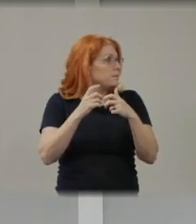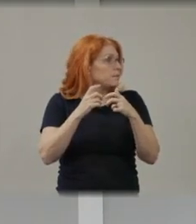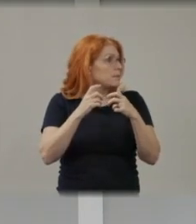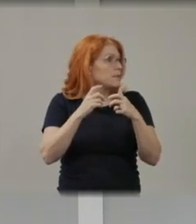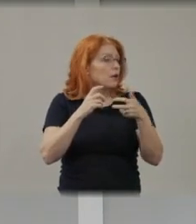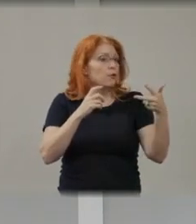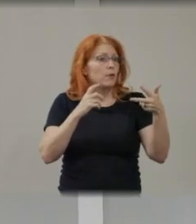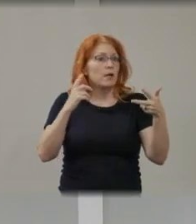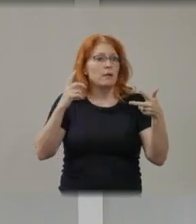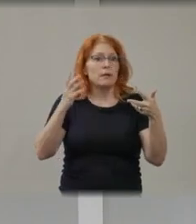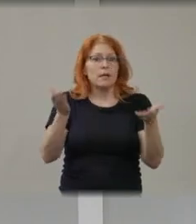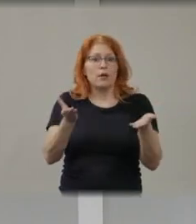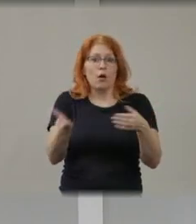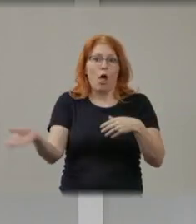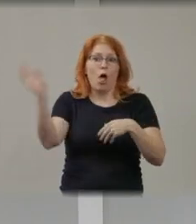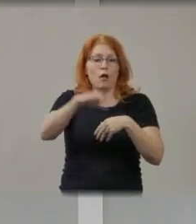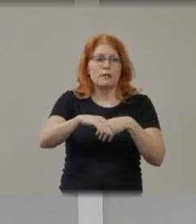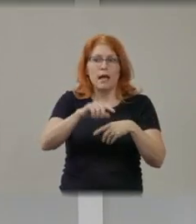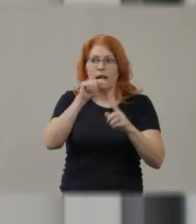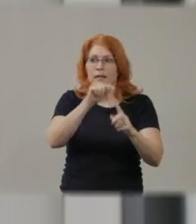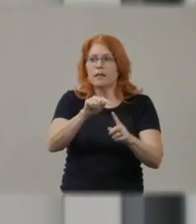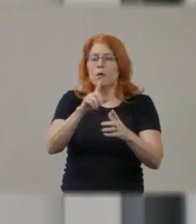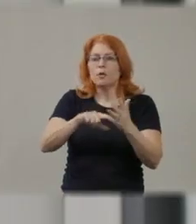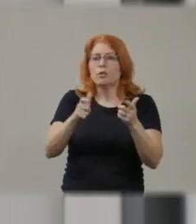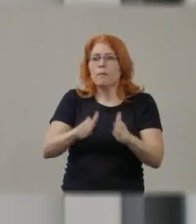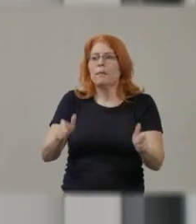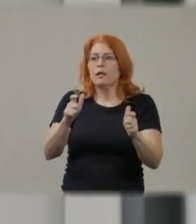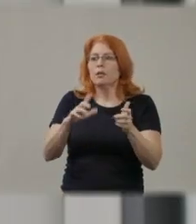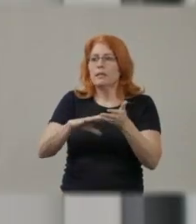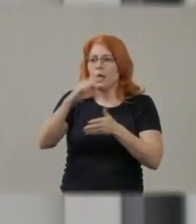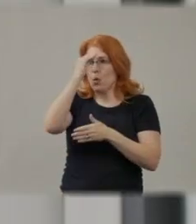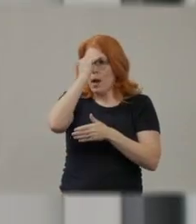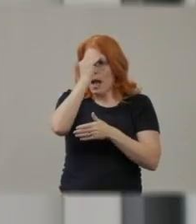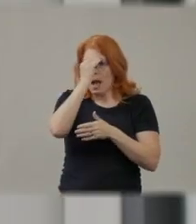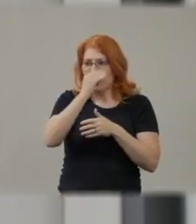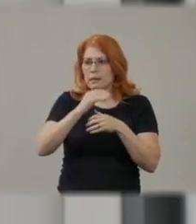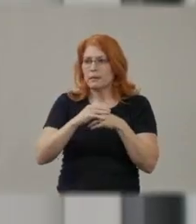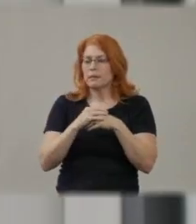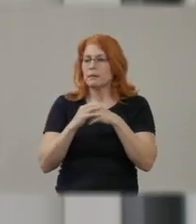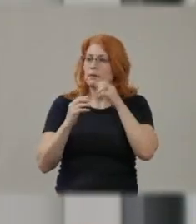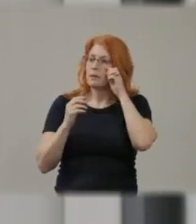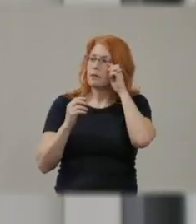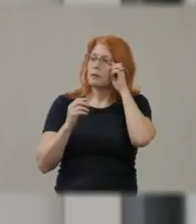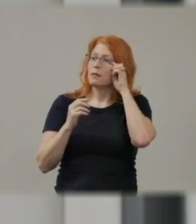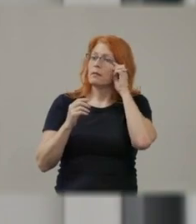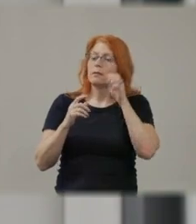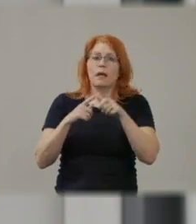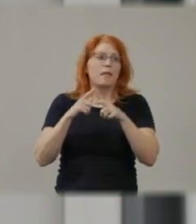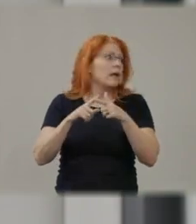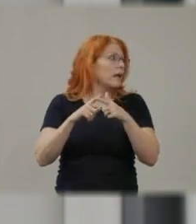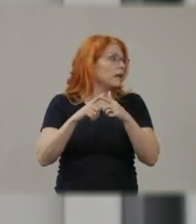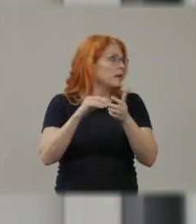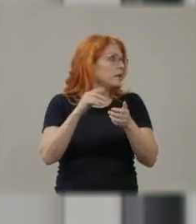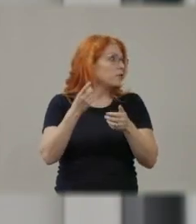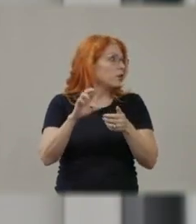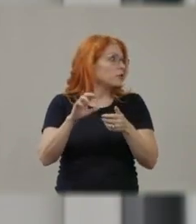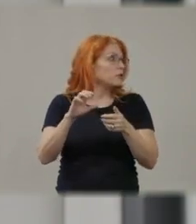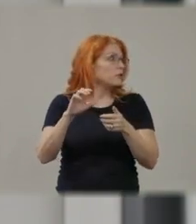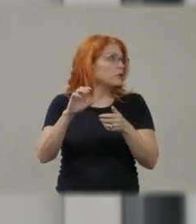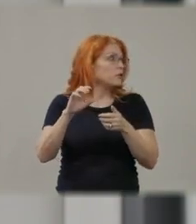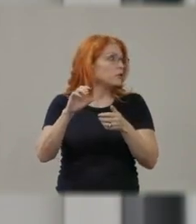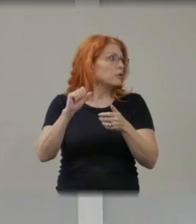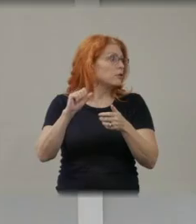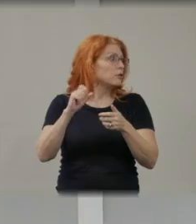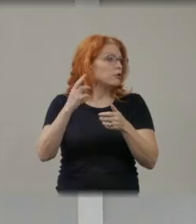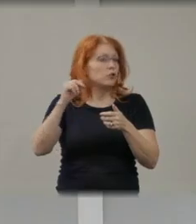that have been here all day on the spot and say, what's your biggest takeaways from today? And then maybe have Dr. Shar put a bow on this whole